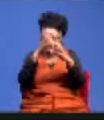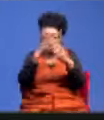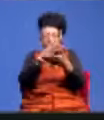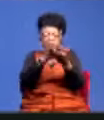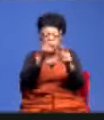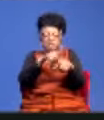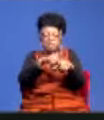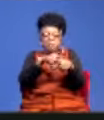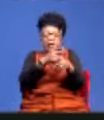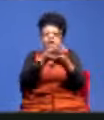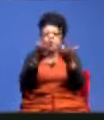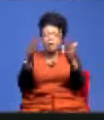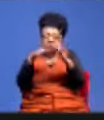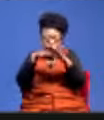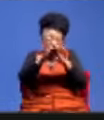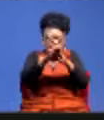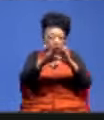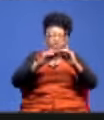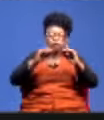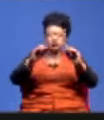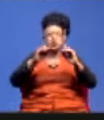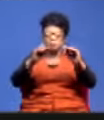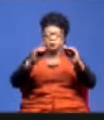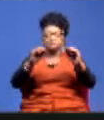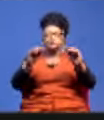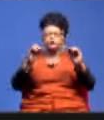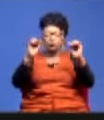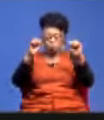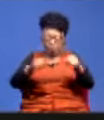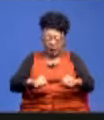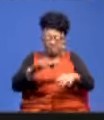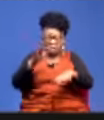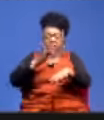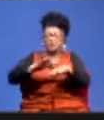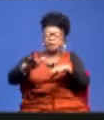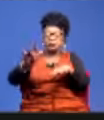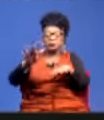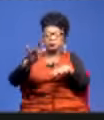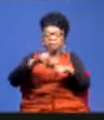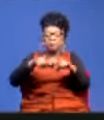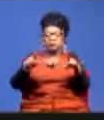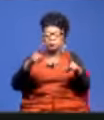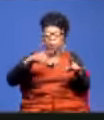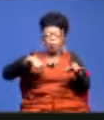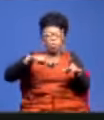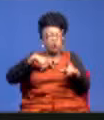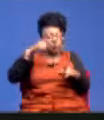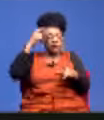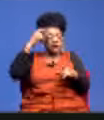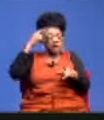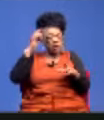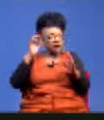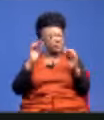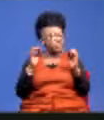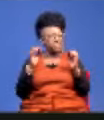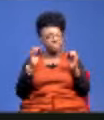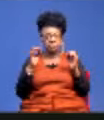else goes to the trainings. We can get infected, but we are not considered. In this financial